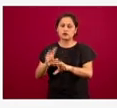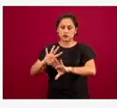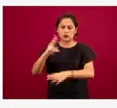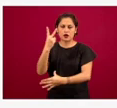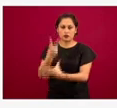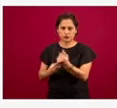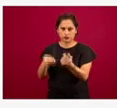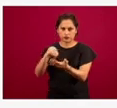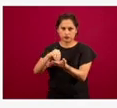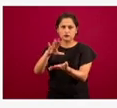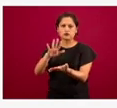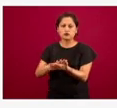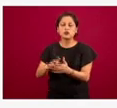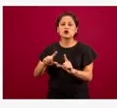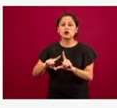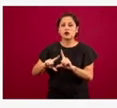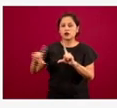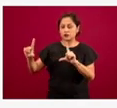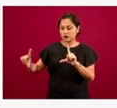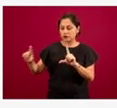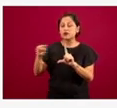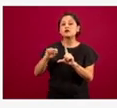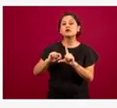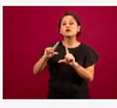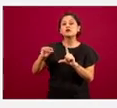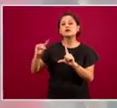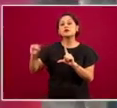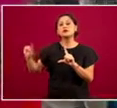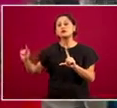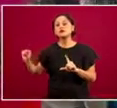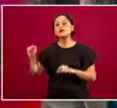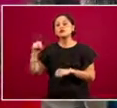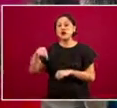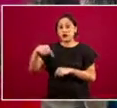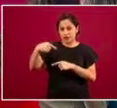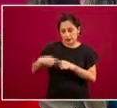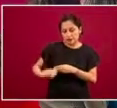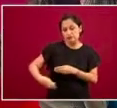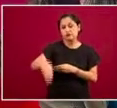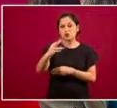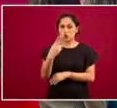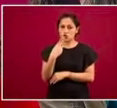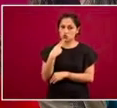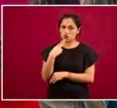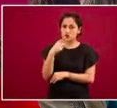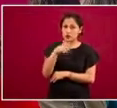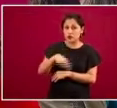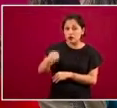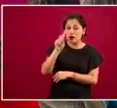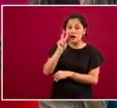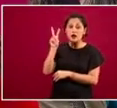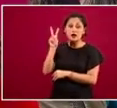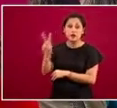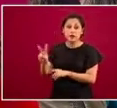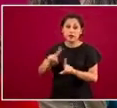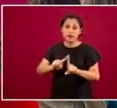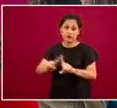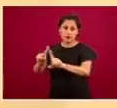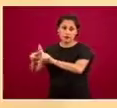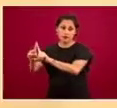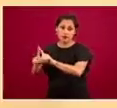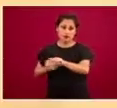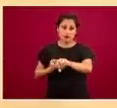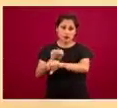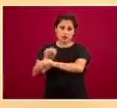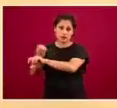each state population. So we regard this chart to be more complete, and we will be jumping to it directly from